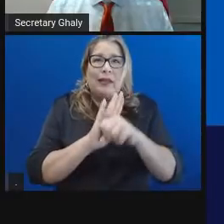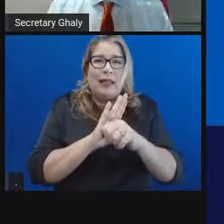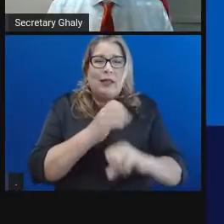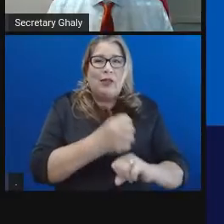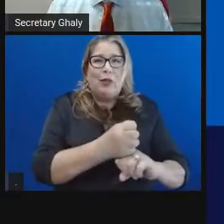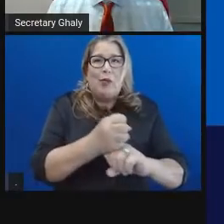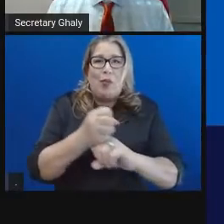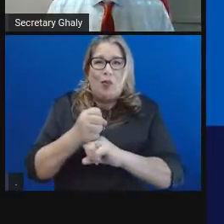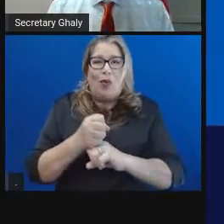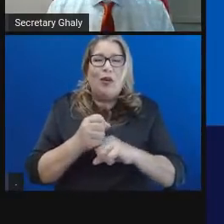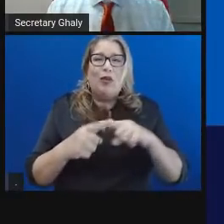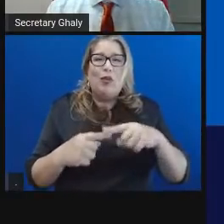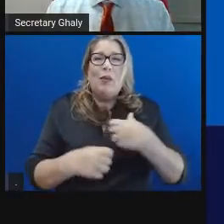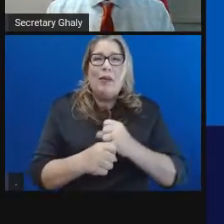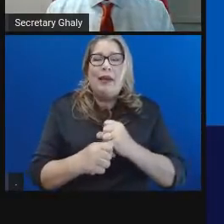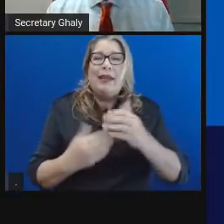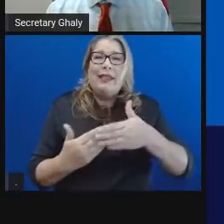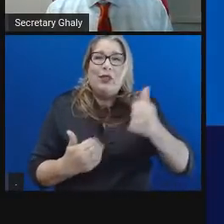Next slide.